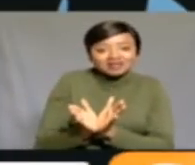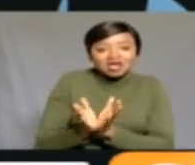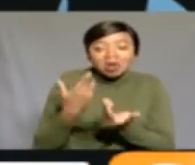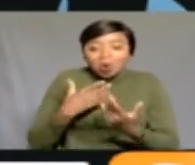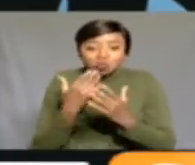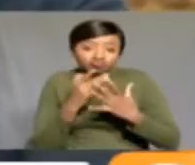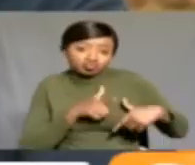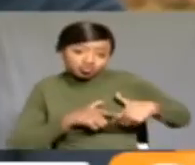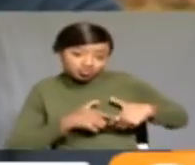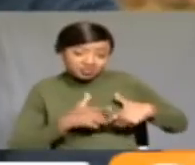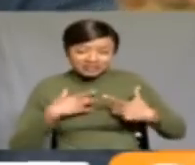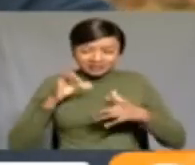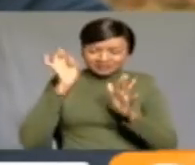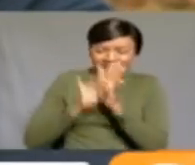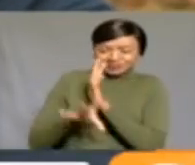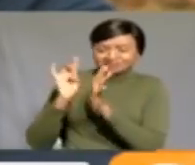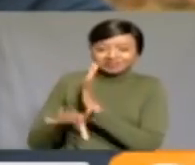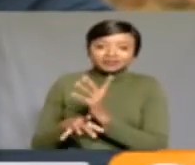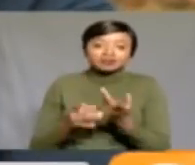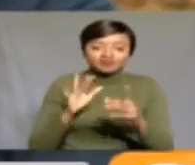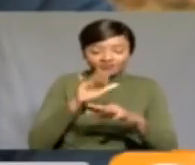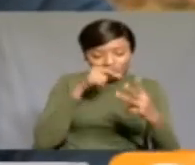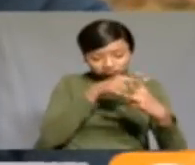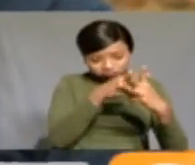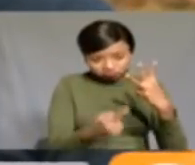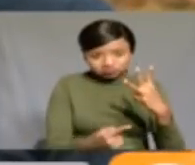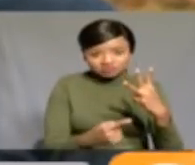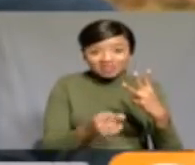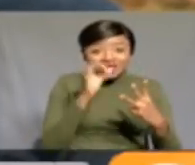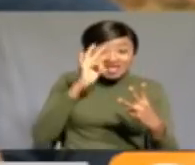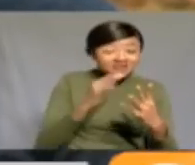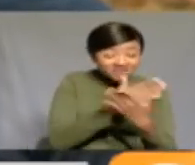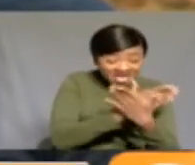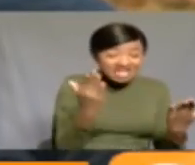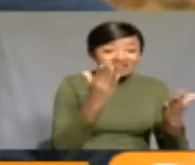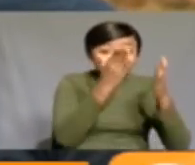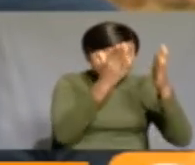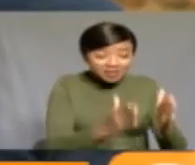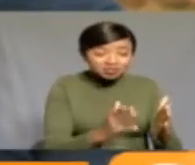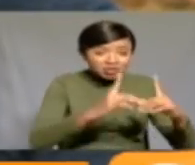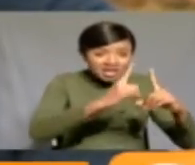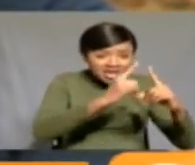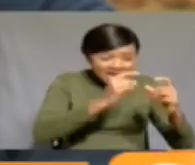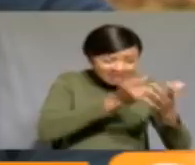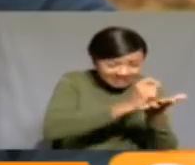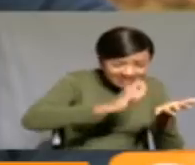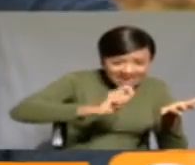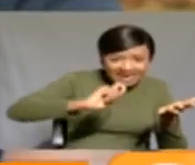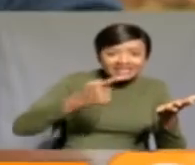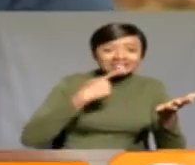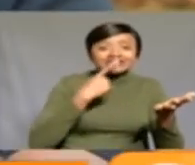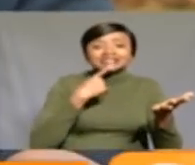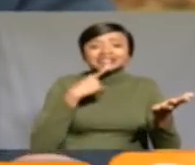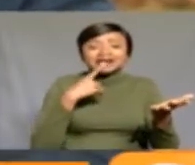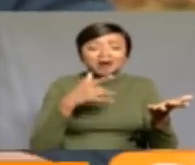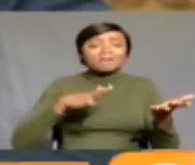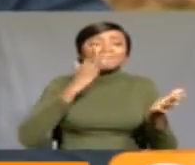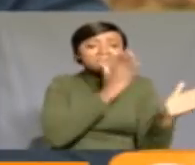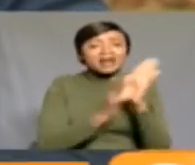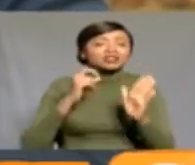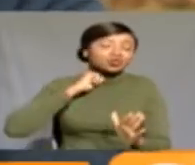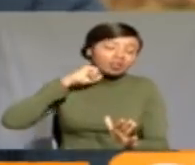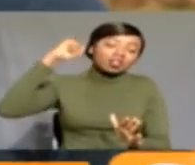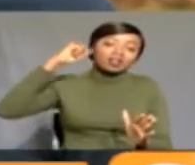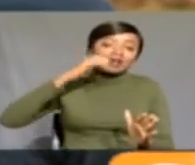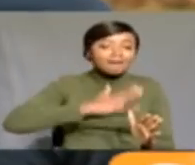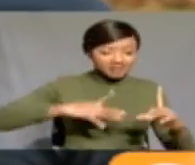spouse, or family negligence. If you ever see anything suicidal written by somebody, tag me or take a